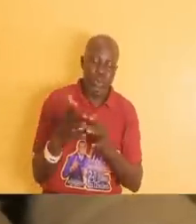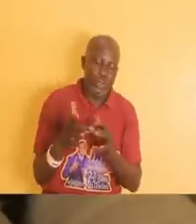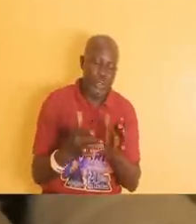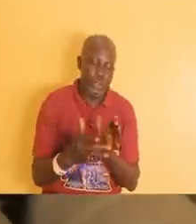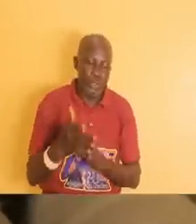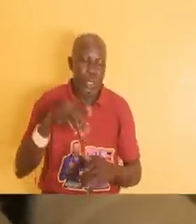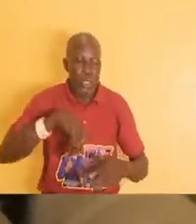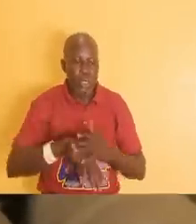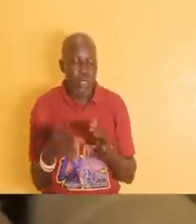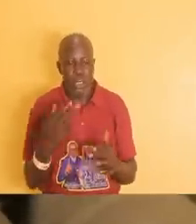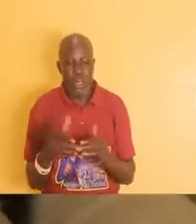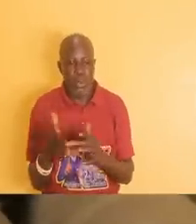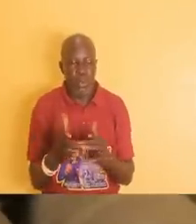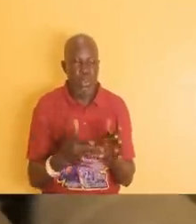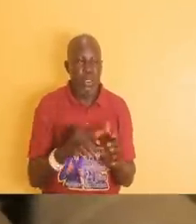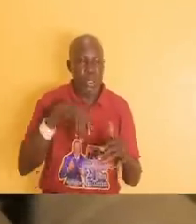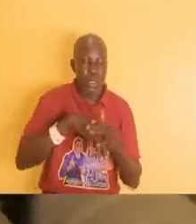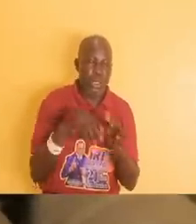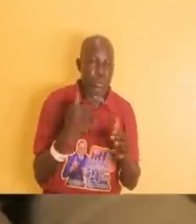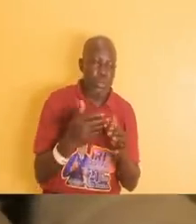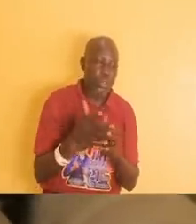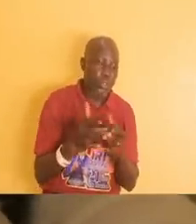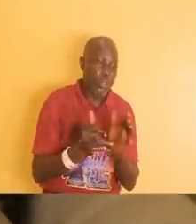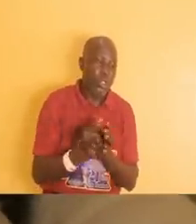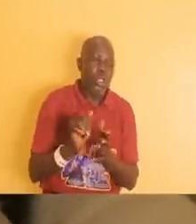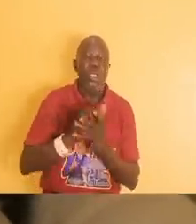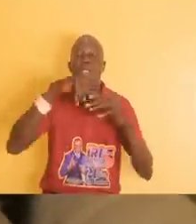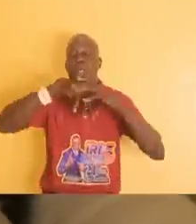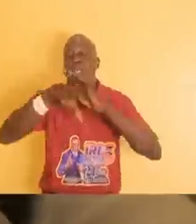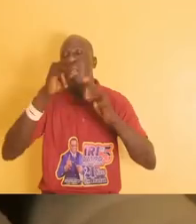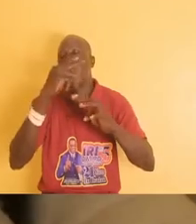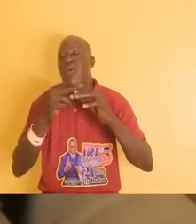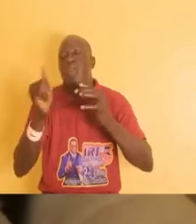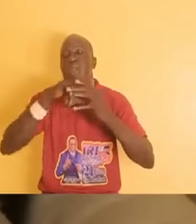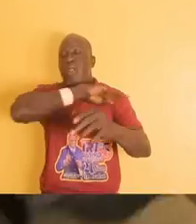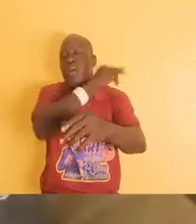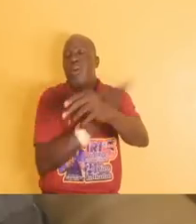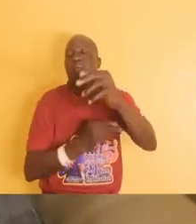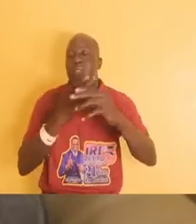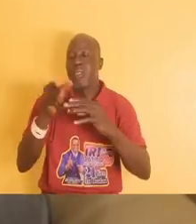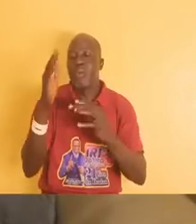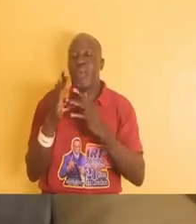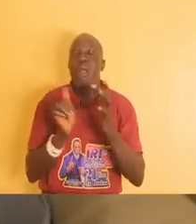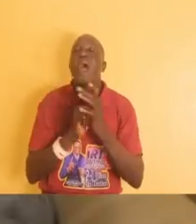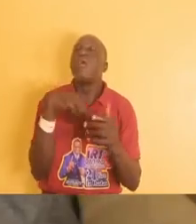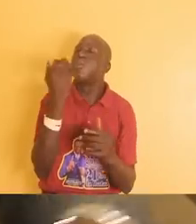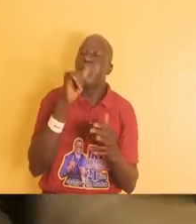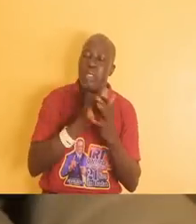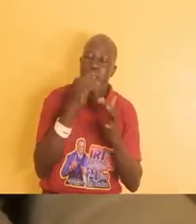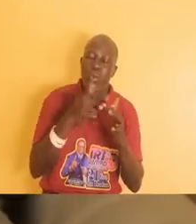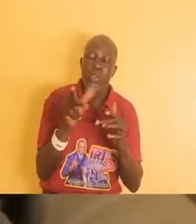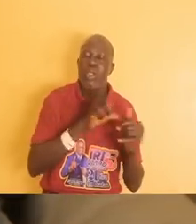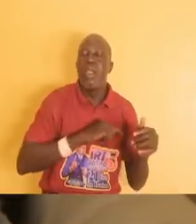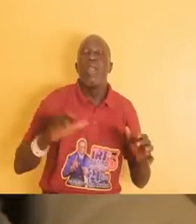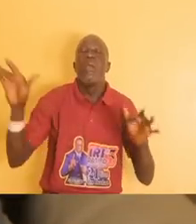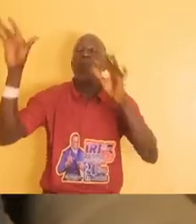name of Jesus. In the name of Jesus. In the name of Jesus. In the name of Jesus. In the name of Jesus. Name of Jesus. I speak in the